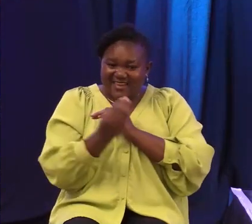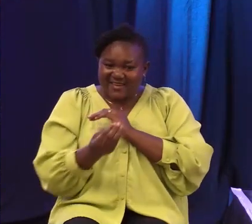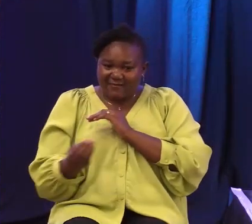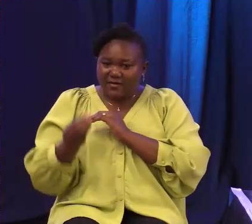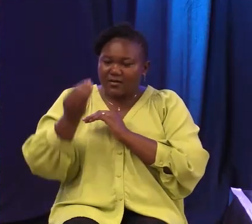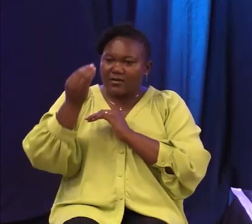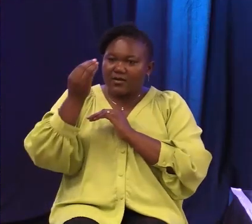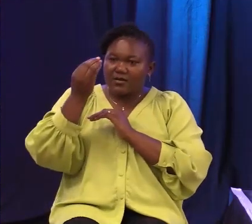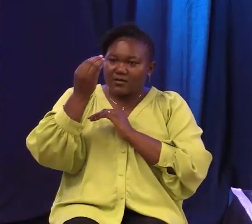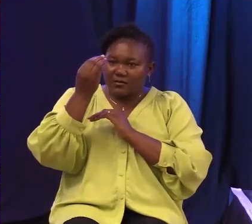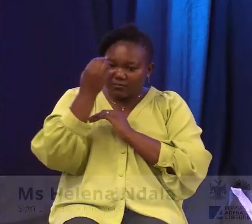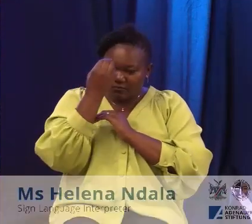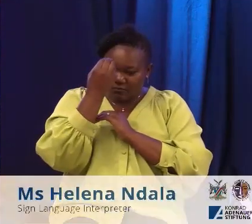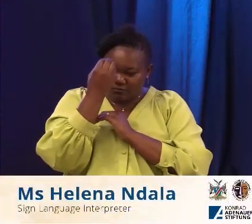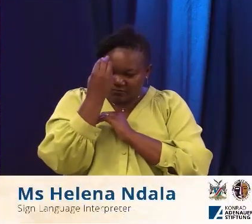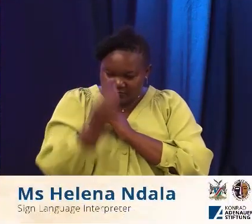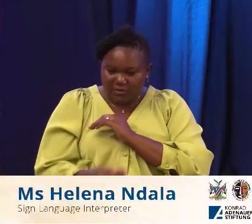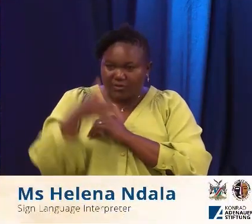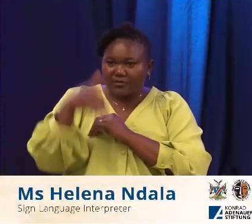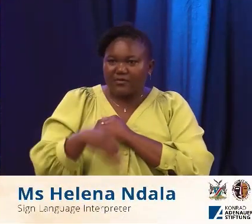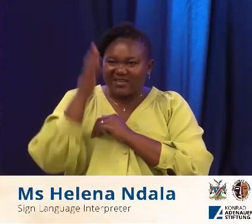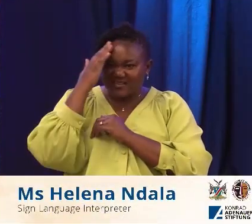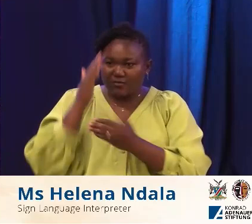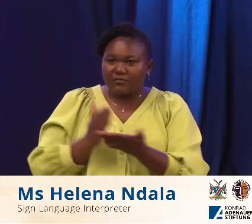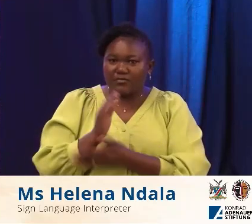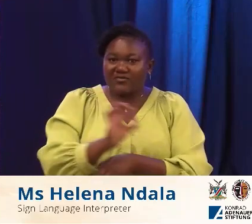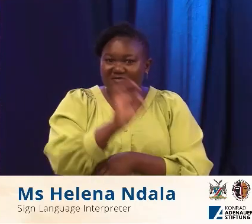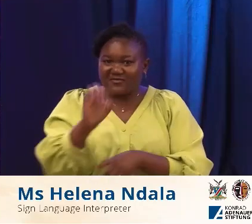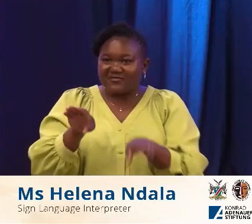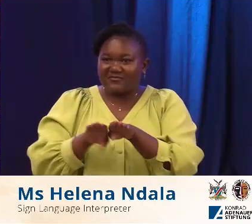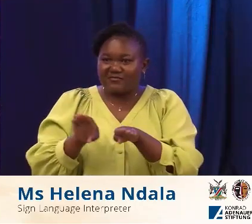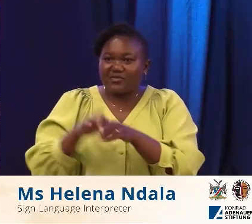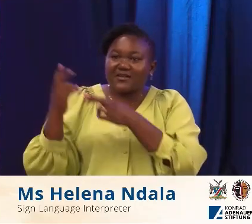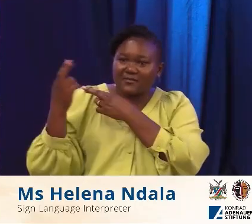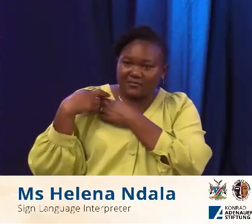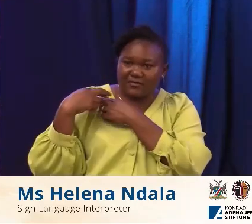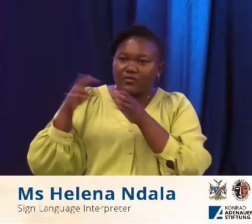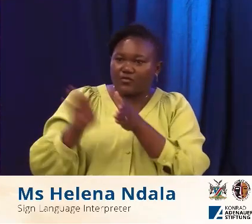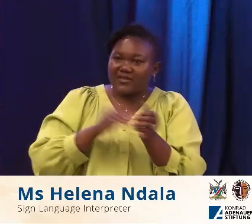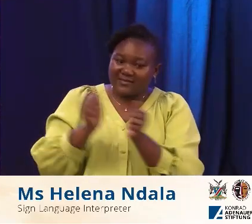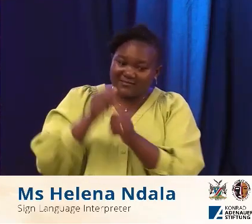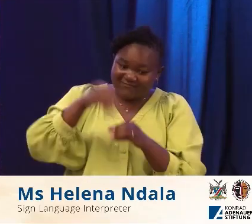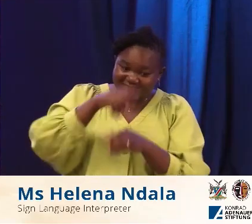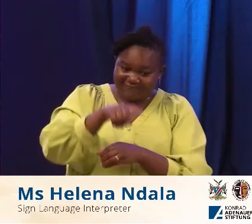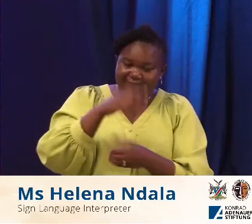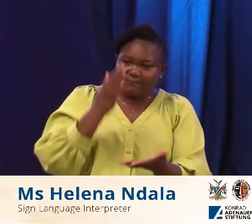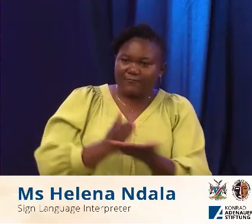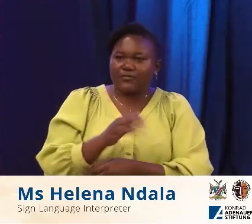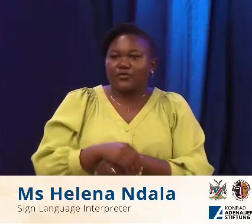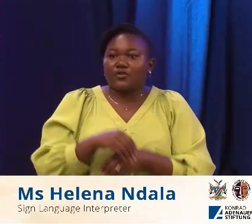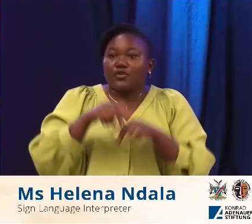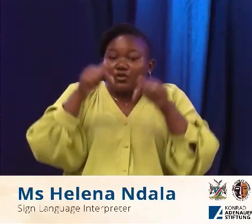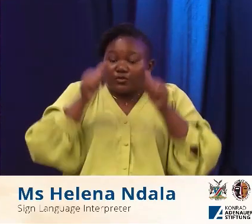Namibian child knows their rights, but with the same breath, the responsibilities that comes with those rights. Together, we